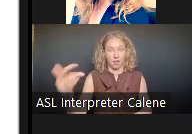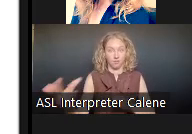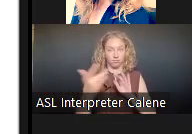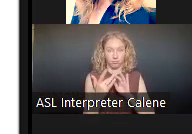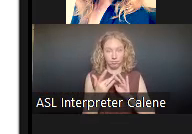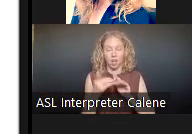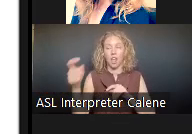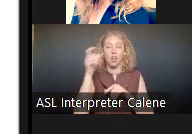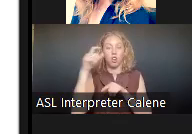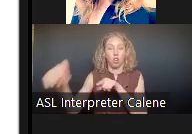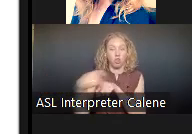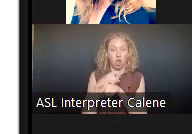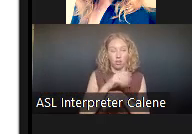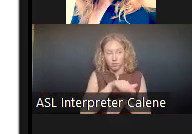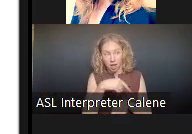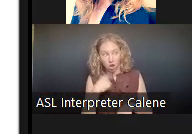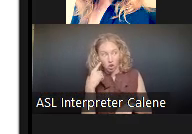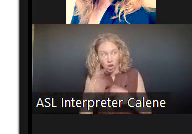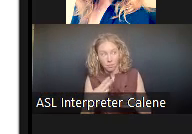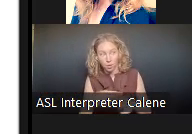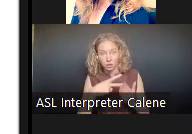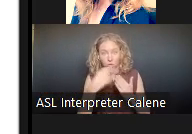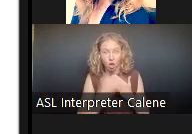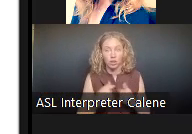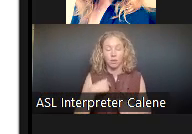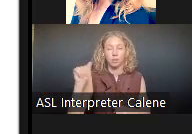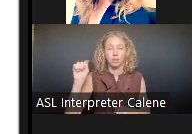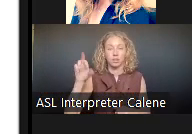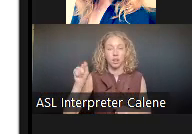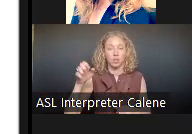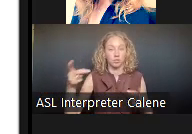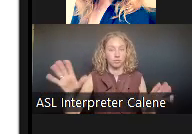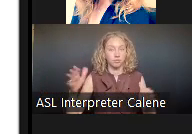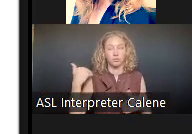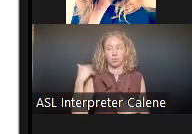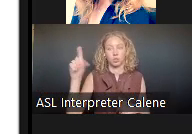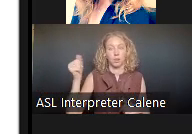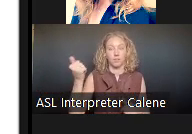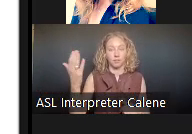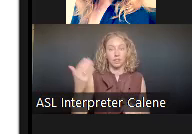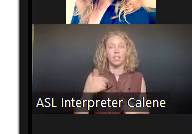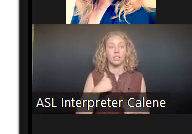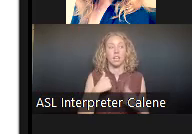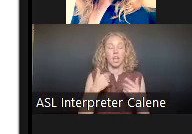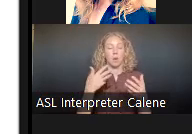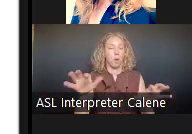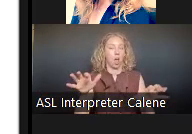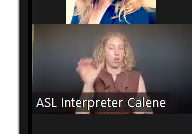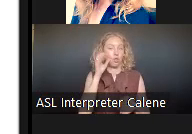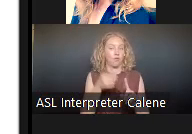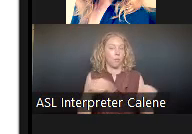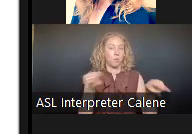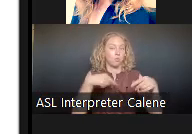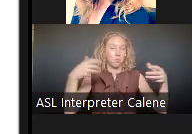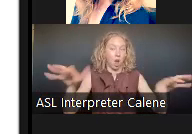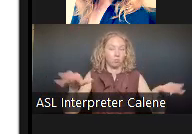can call us and say, hey, I heard about this project. I was assaulted in 2015 and I don't want to hear from you all. I